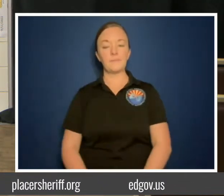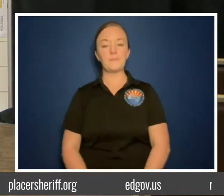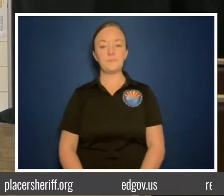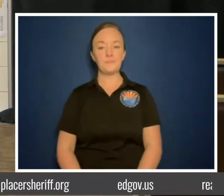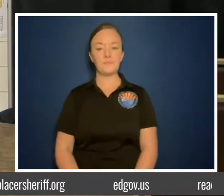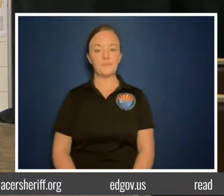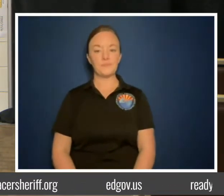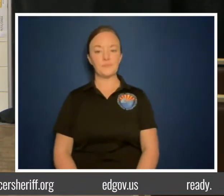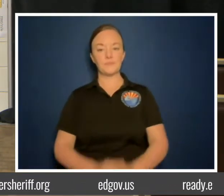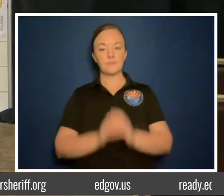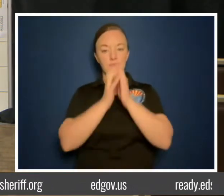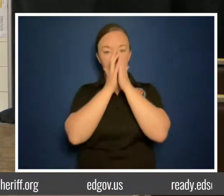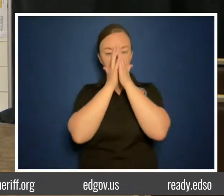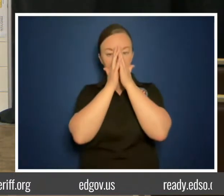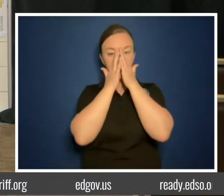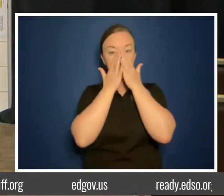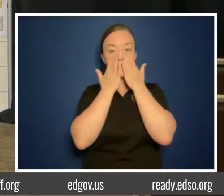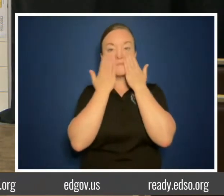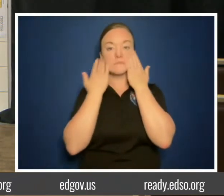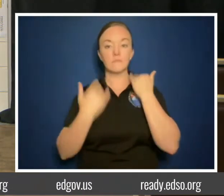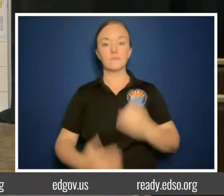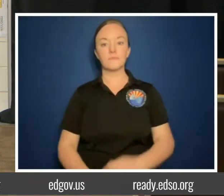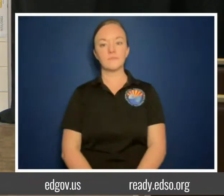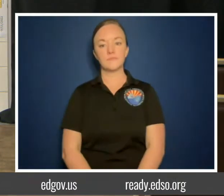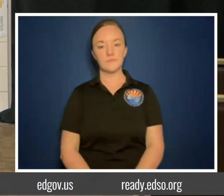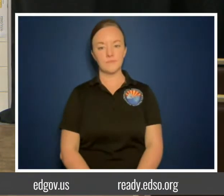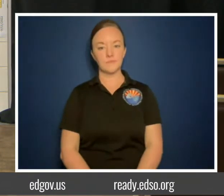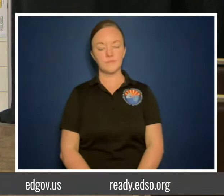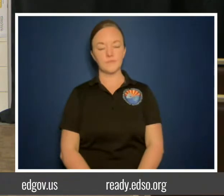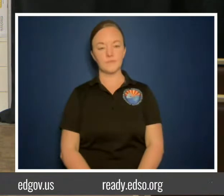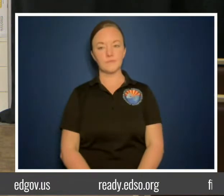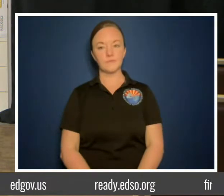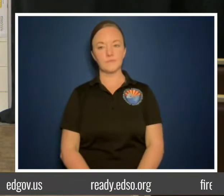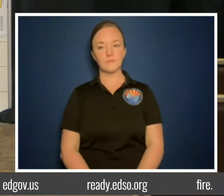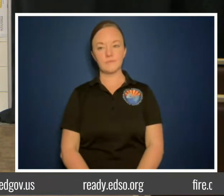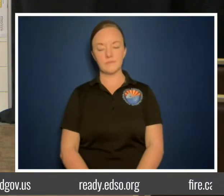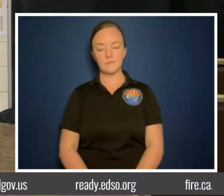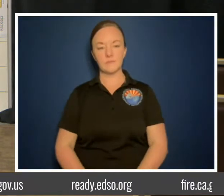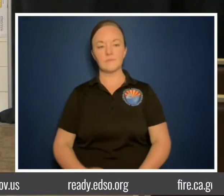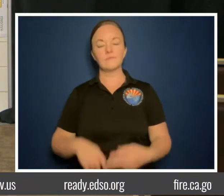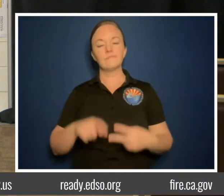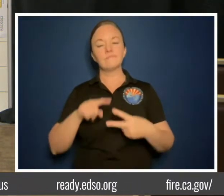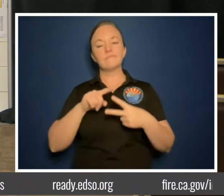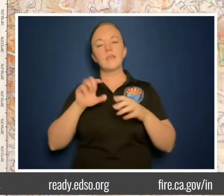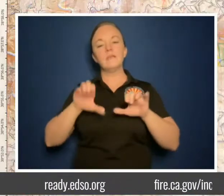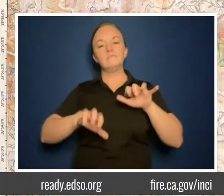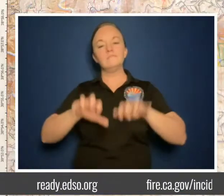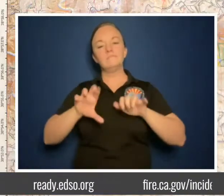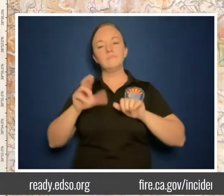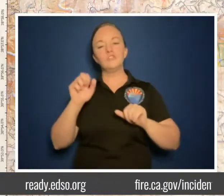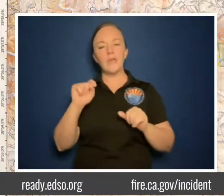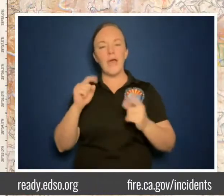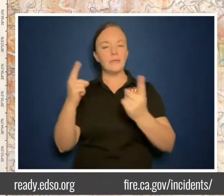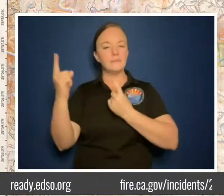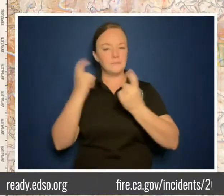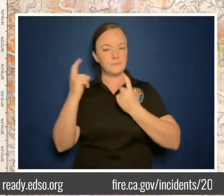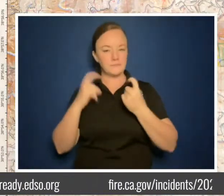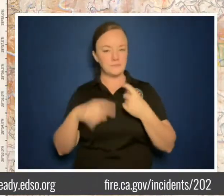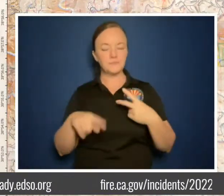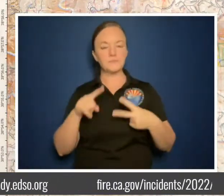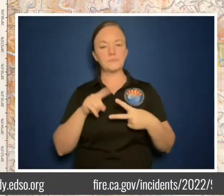Thank you. All right, so we got a couple questions out of the chat. One of them is in regards